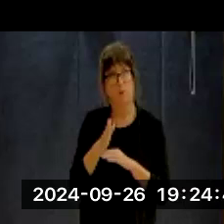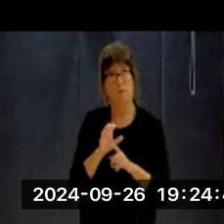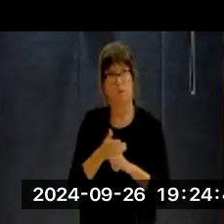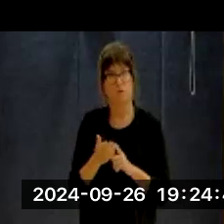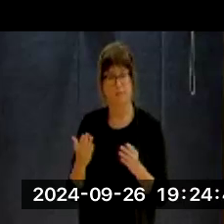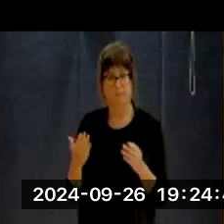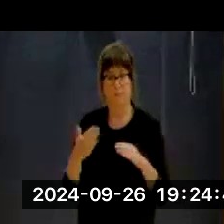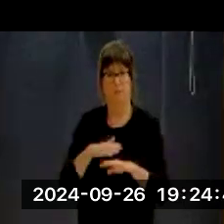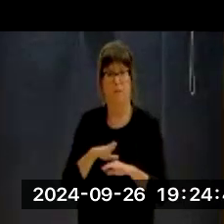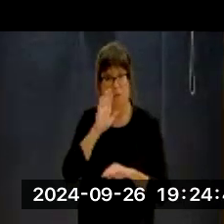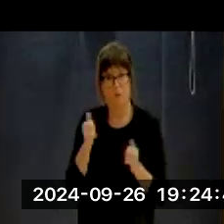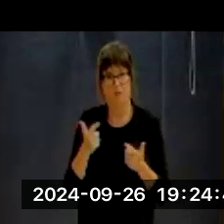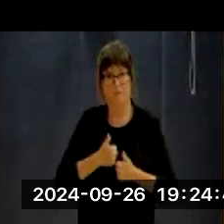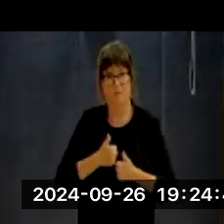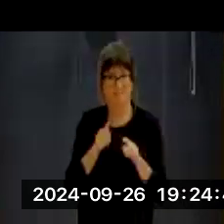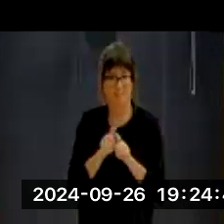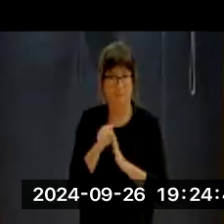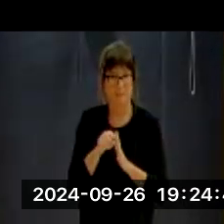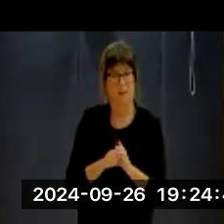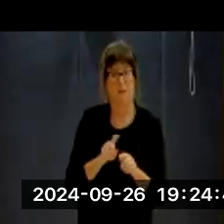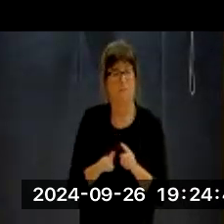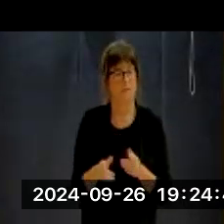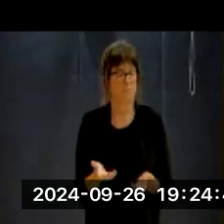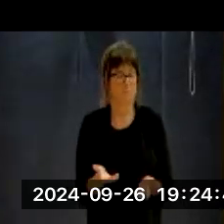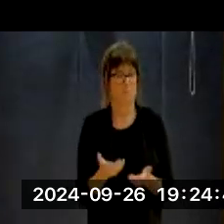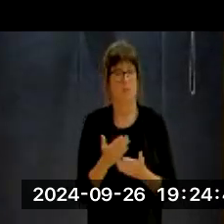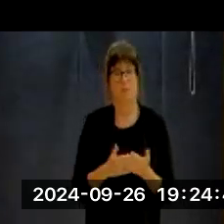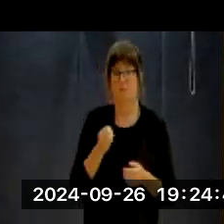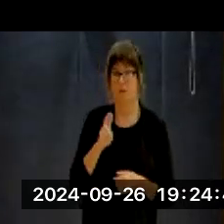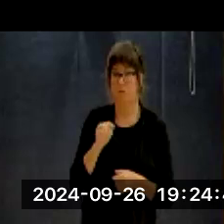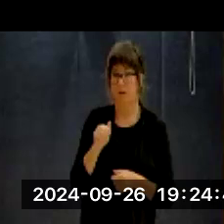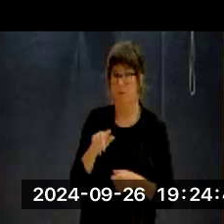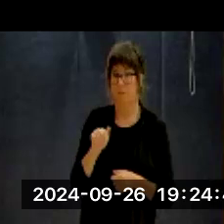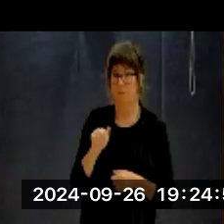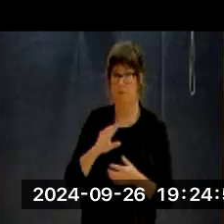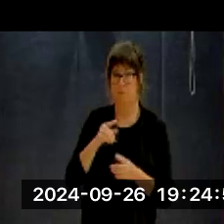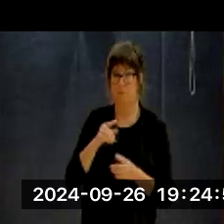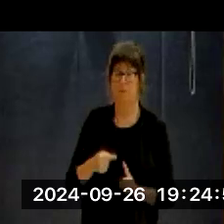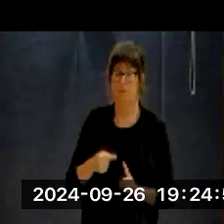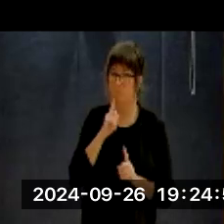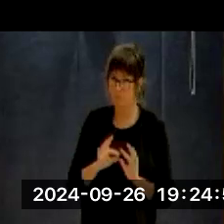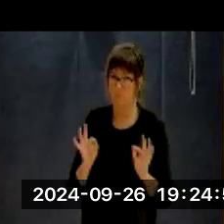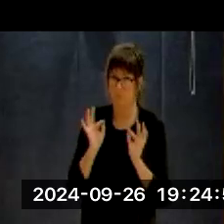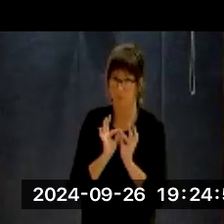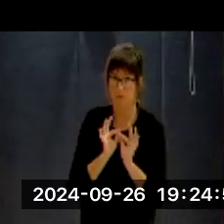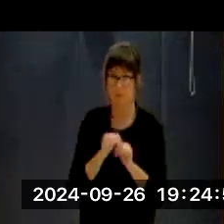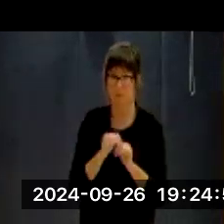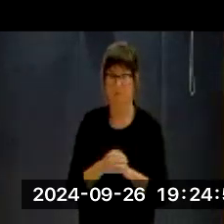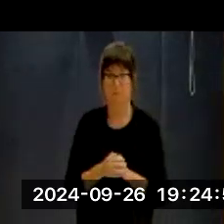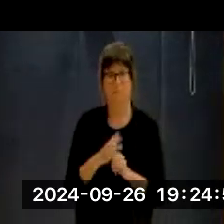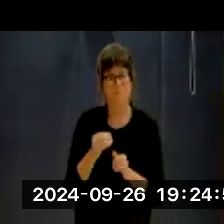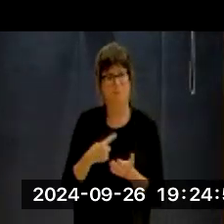the same state. Some of the points that Dr. Nakamura made were extremely important. I also wanted to talk about